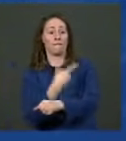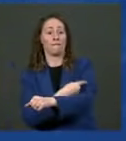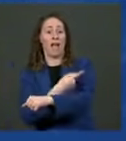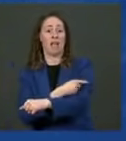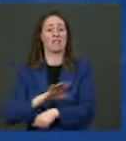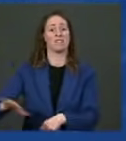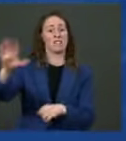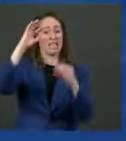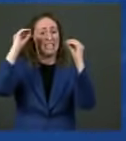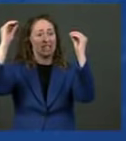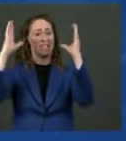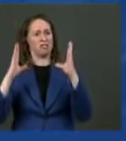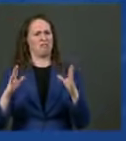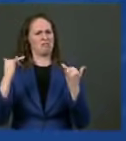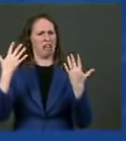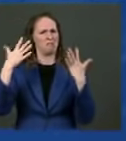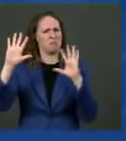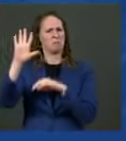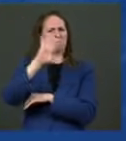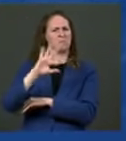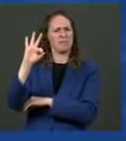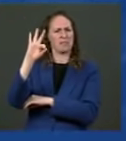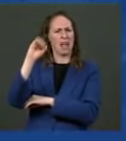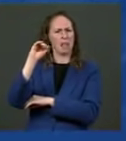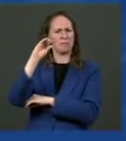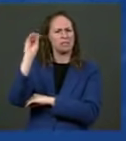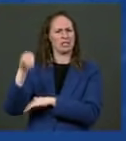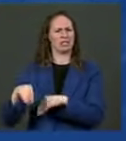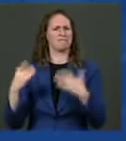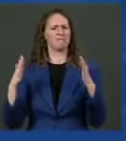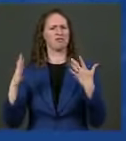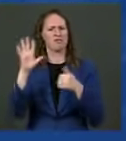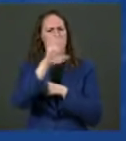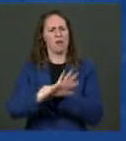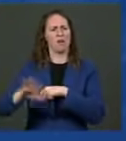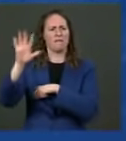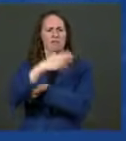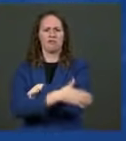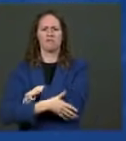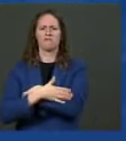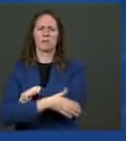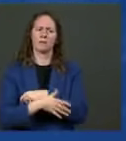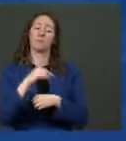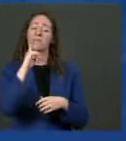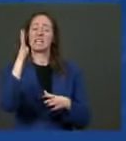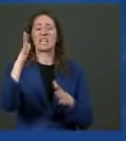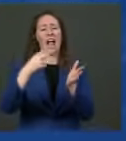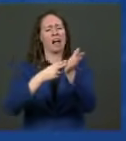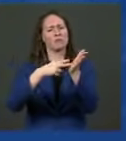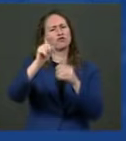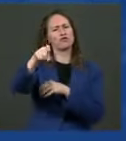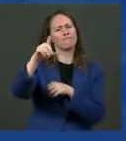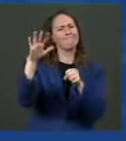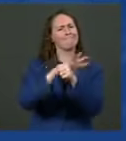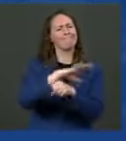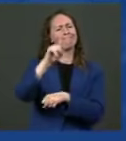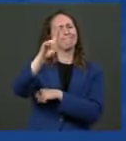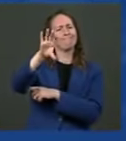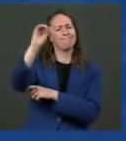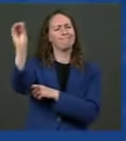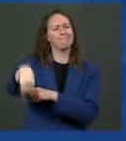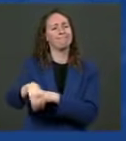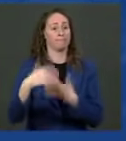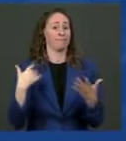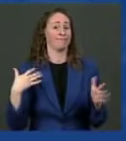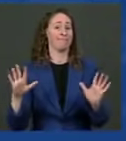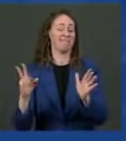school staff and teachers are vaccinated. We should have that at 100%. We're requiring vaccinations for teachers, where